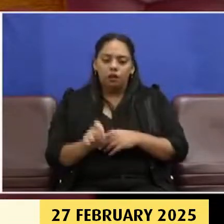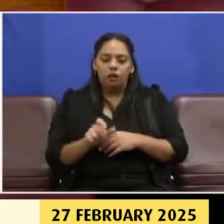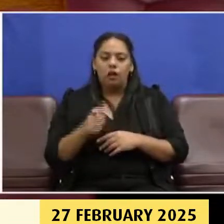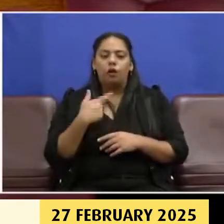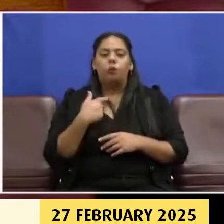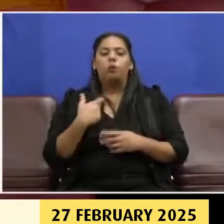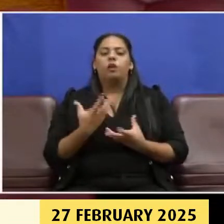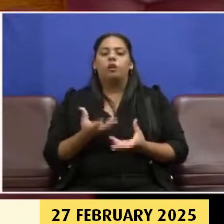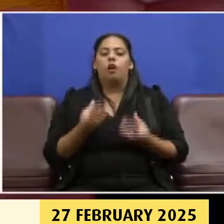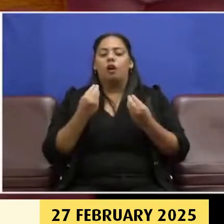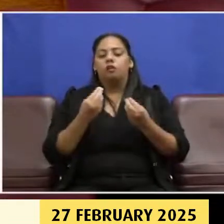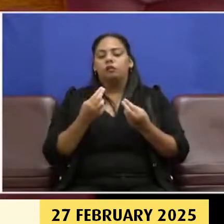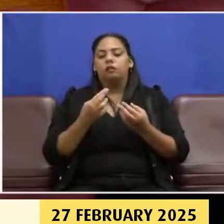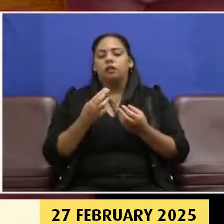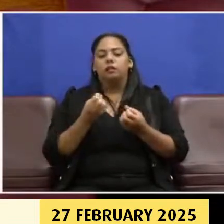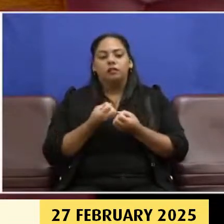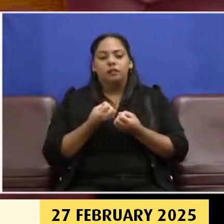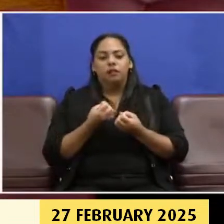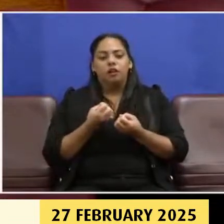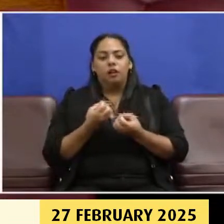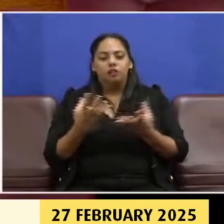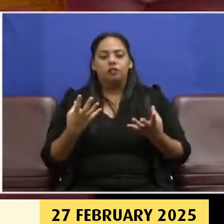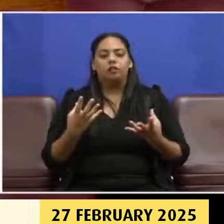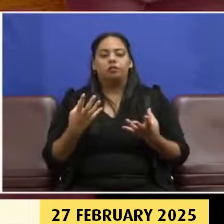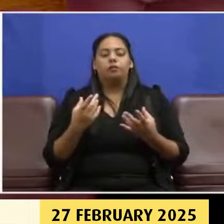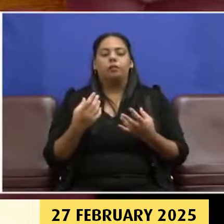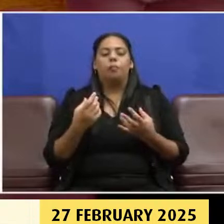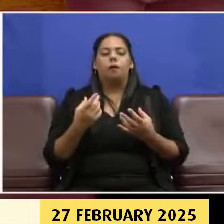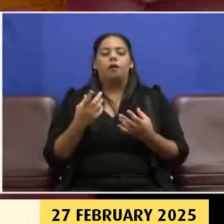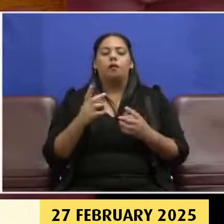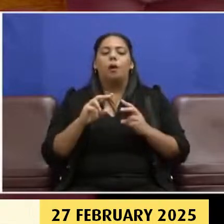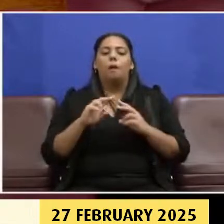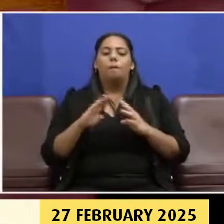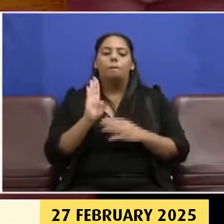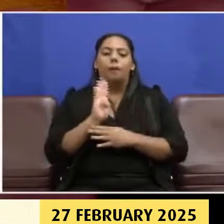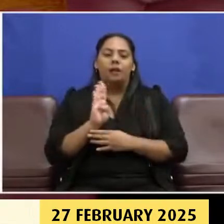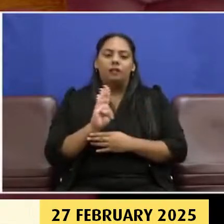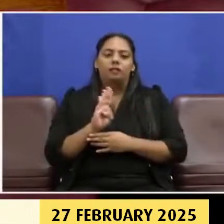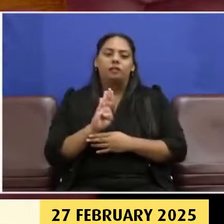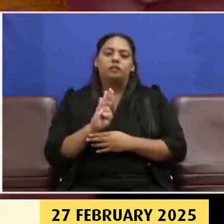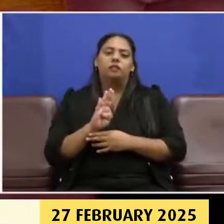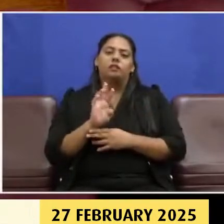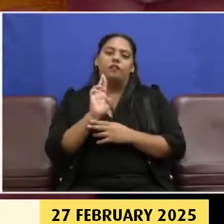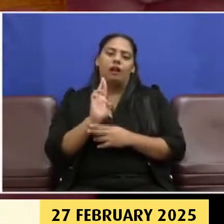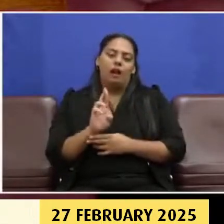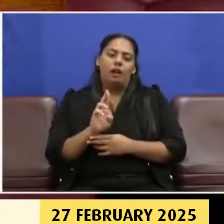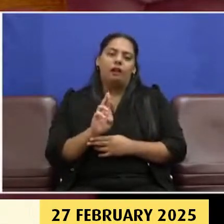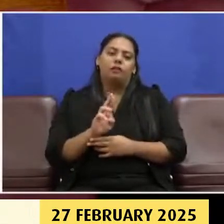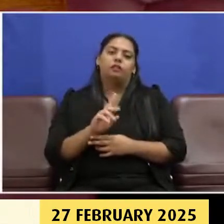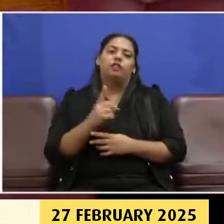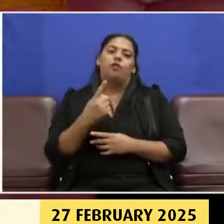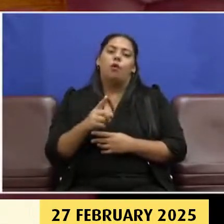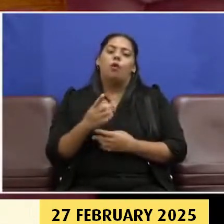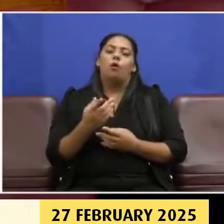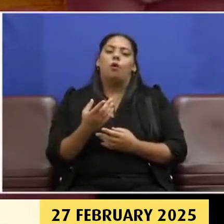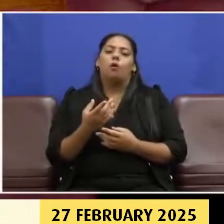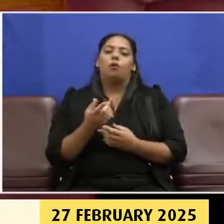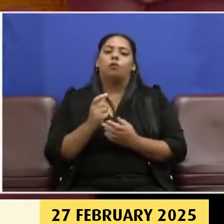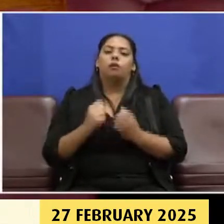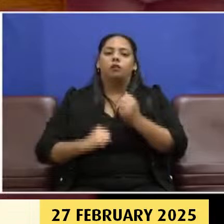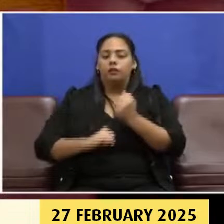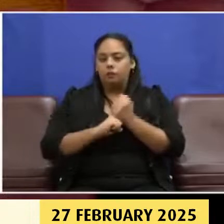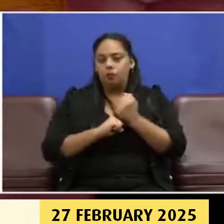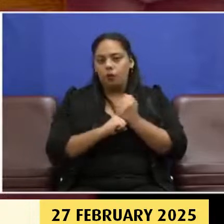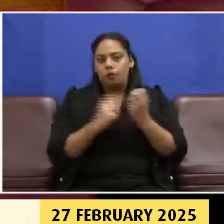raised millions of rands to assist students with financial debt, which we all know is a huge crisis and it's ongoing today. I also work for